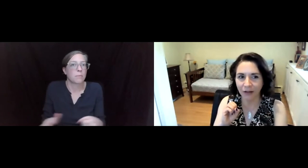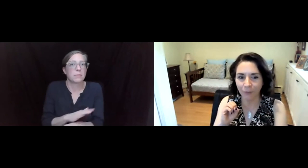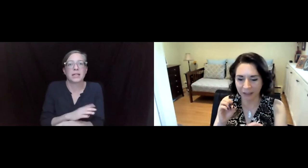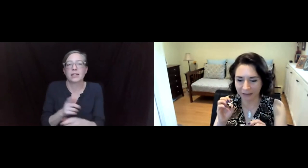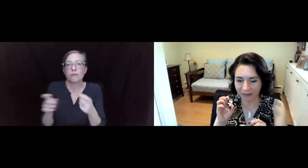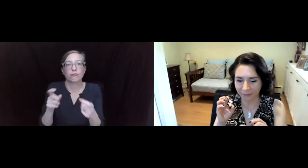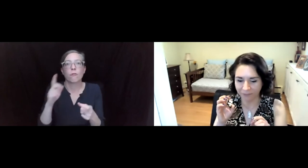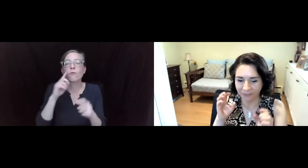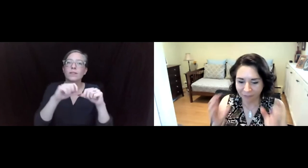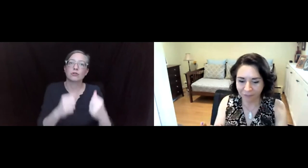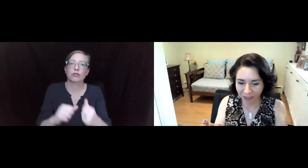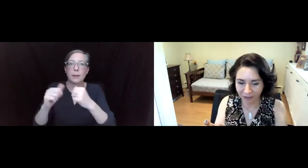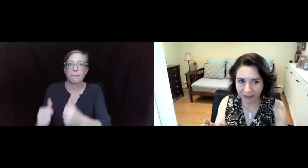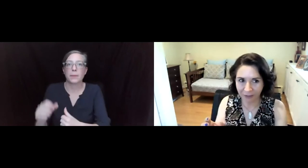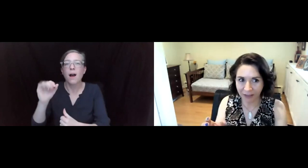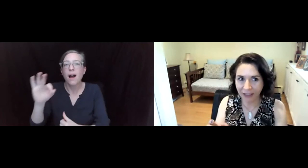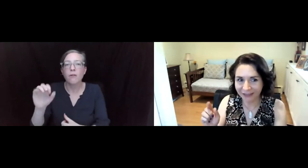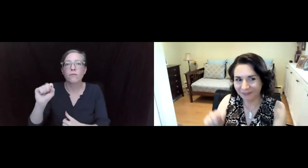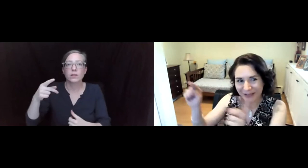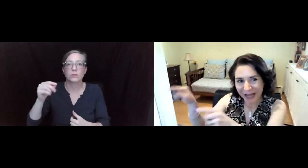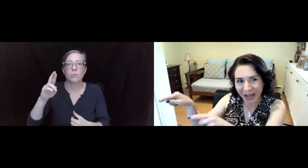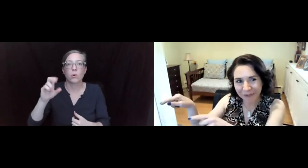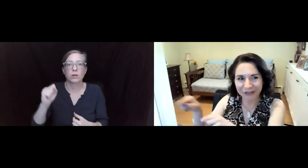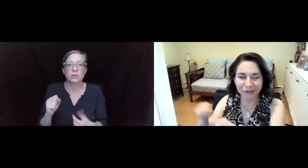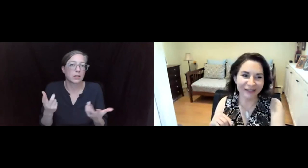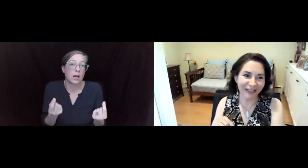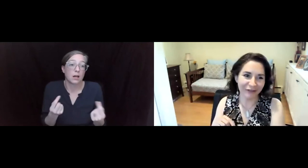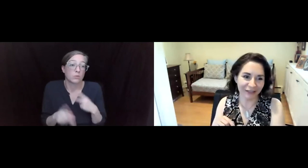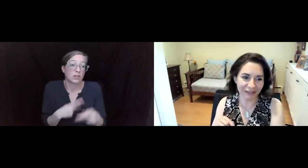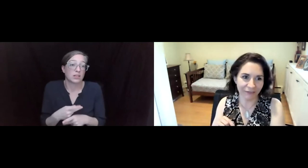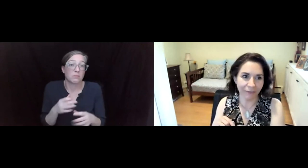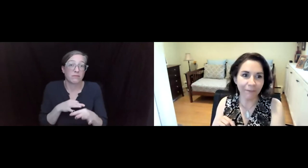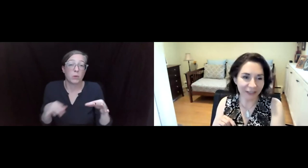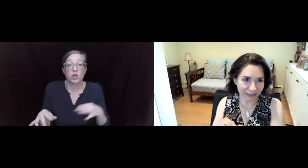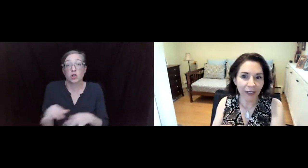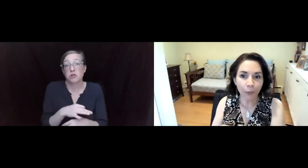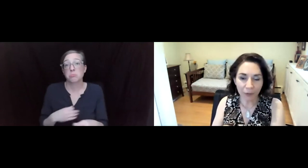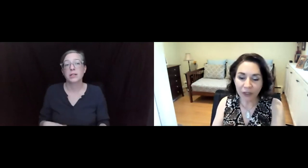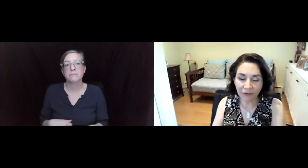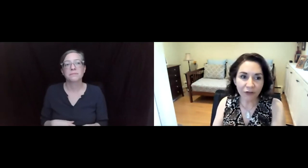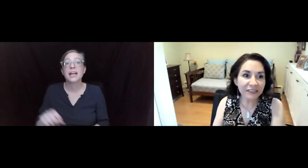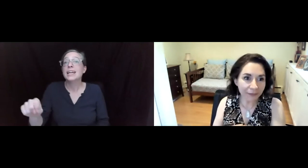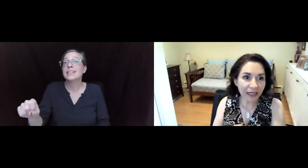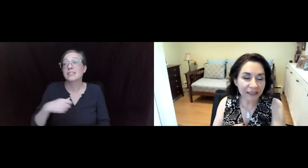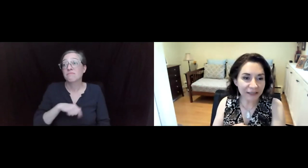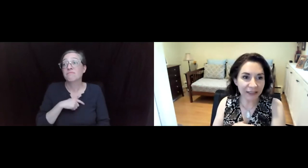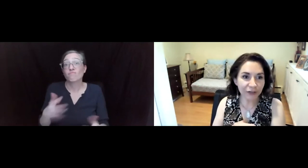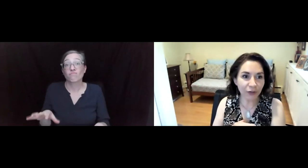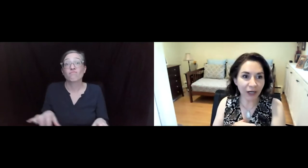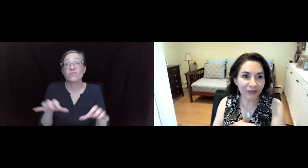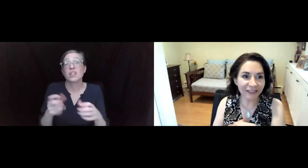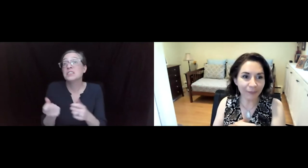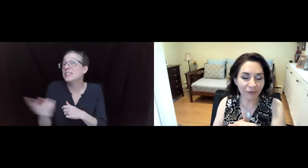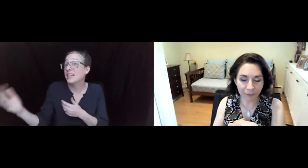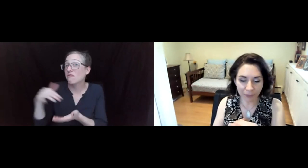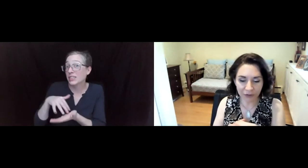on what is the type of particle that I'm analyzing, I'm gonna do a tailored system. But yes, when we have done several studies on